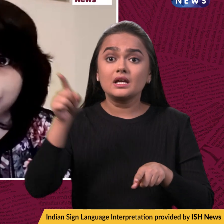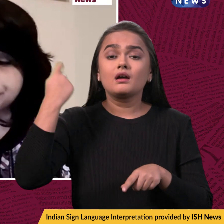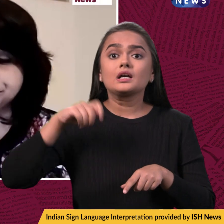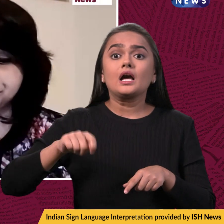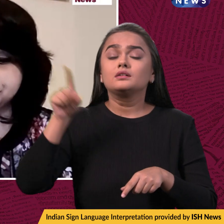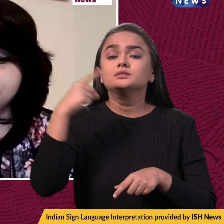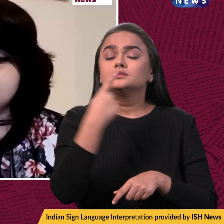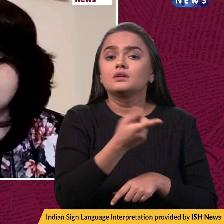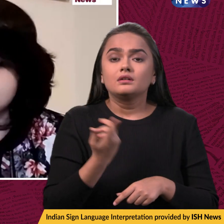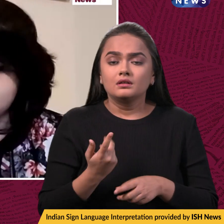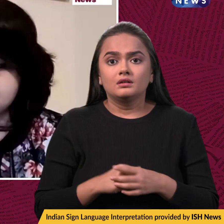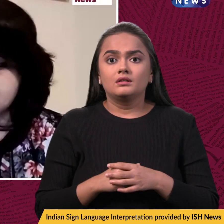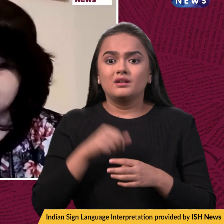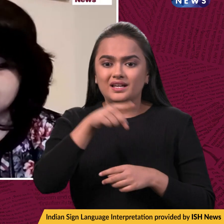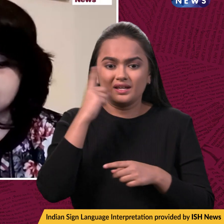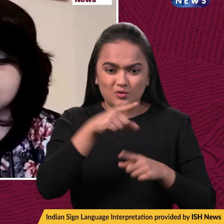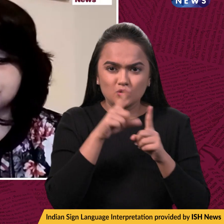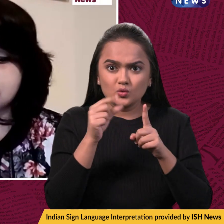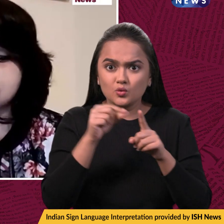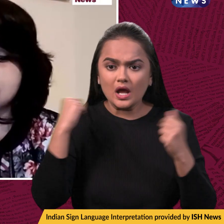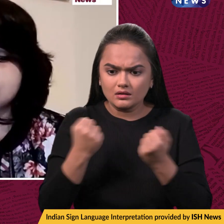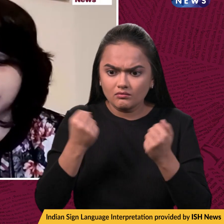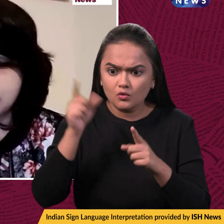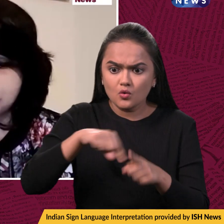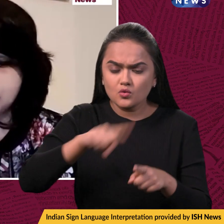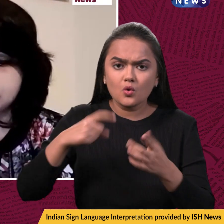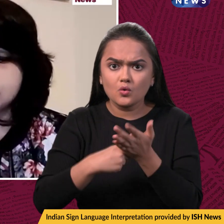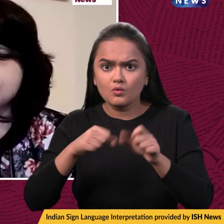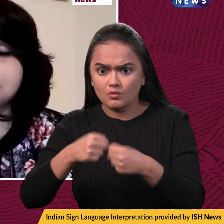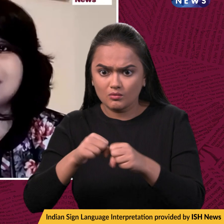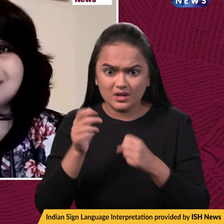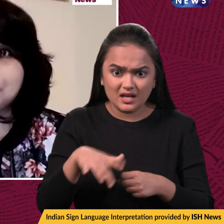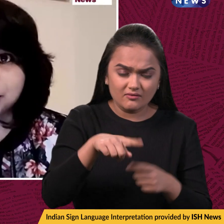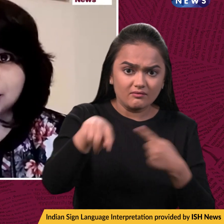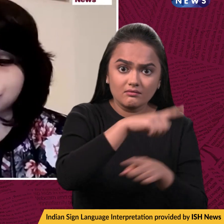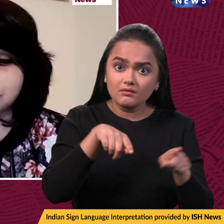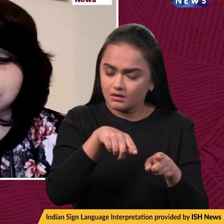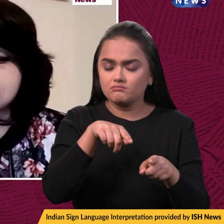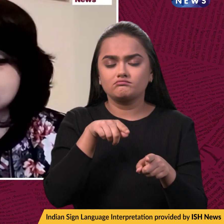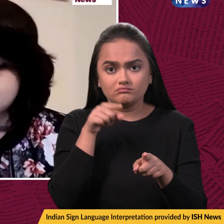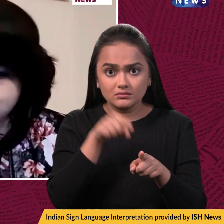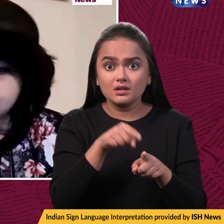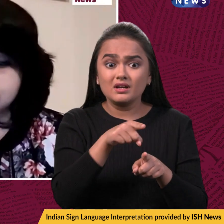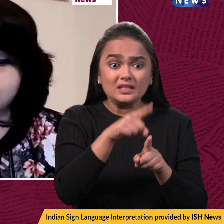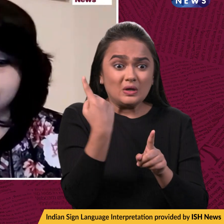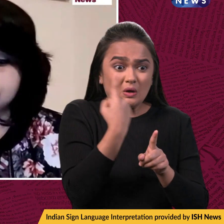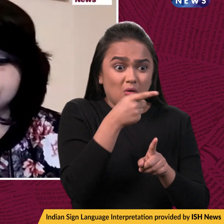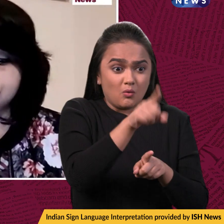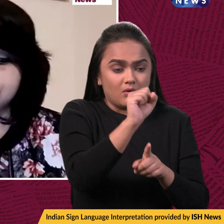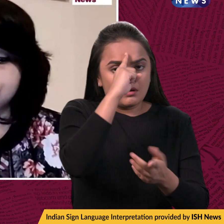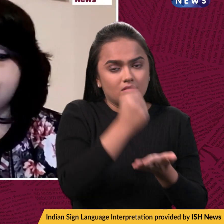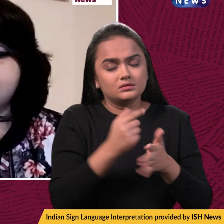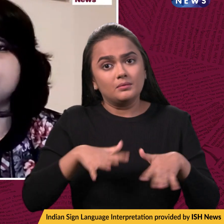and I quote, the unlawful activities are defined in such a vague manner to make its application solely on